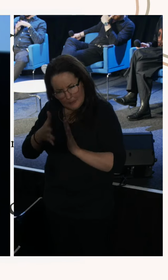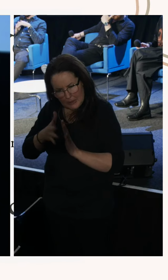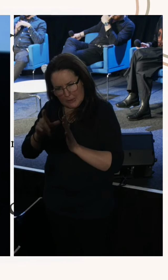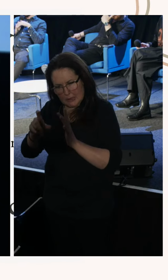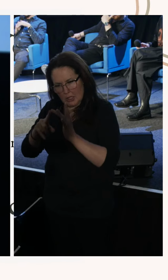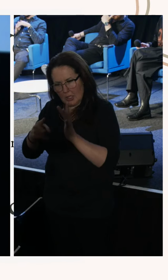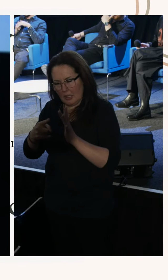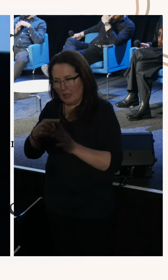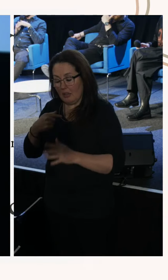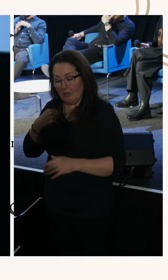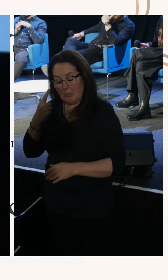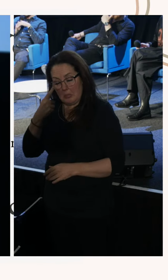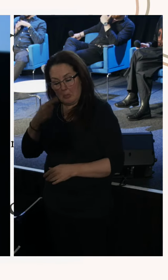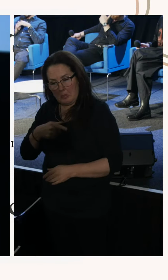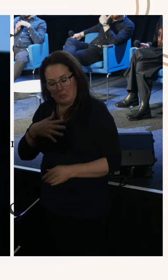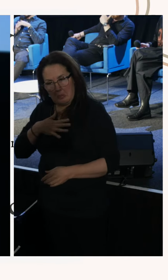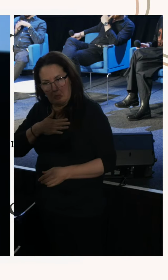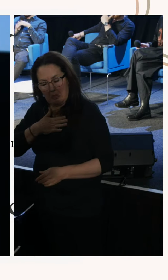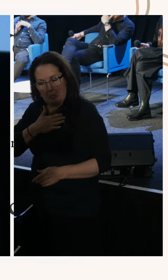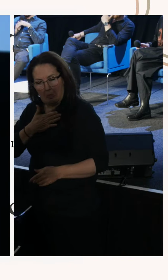was fascinating.